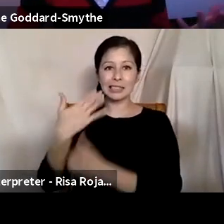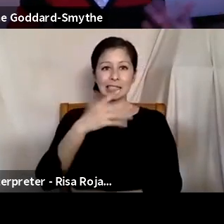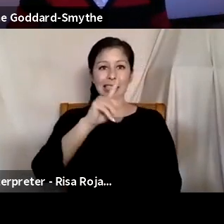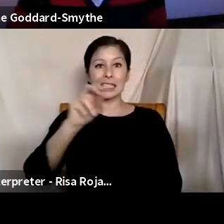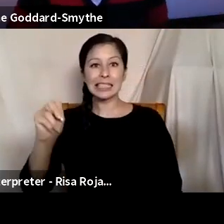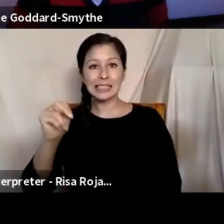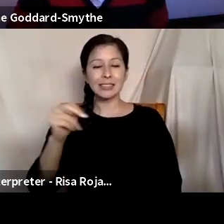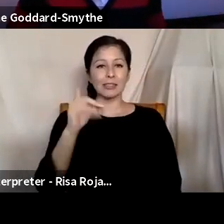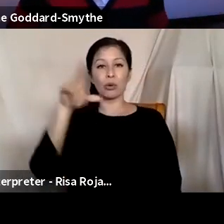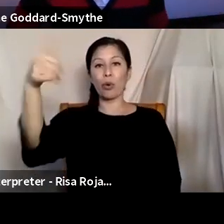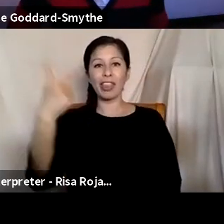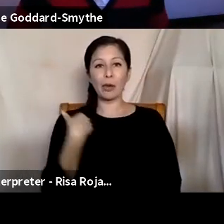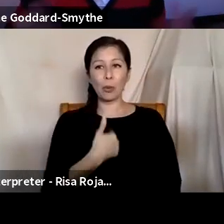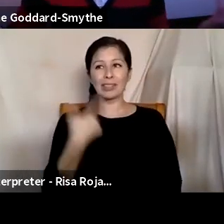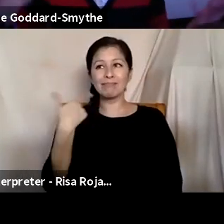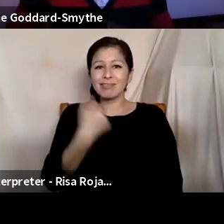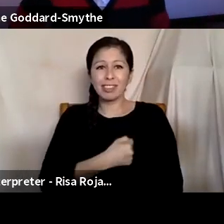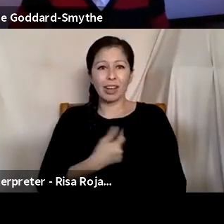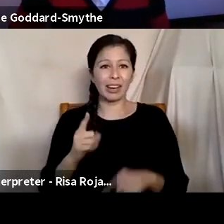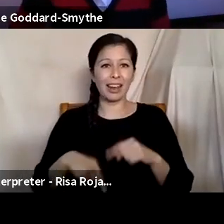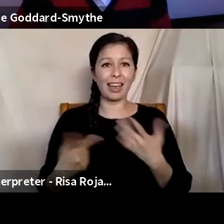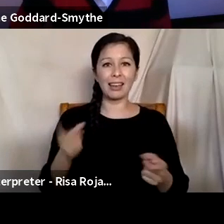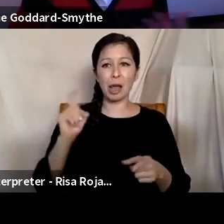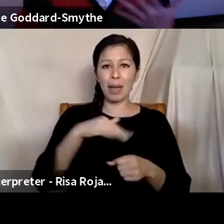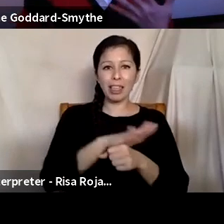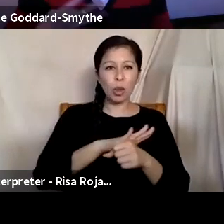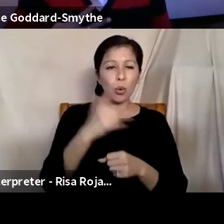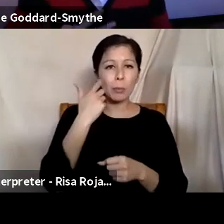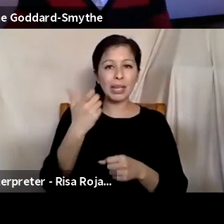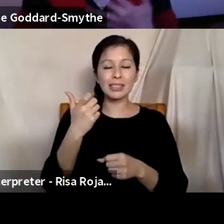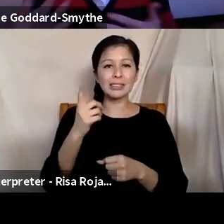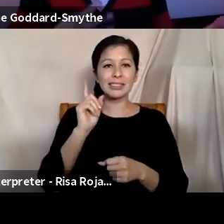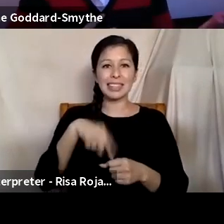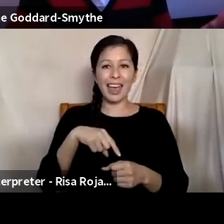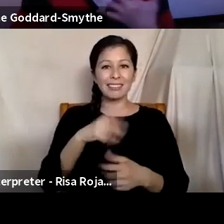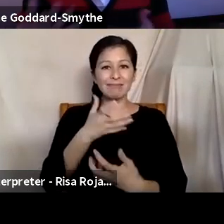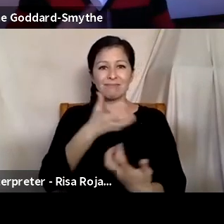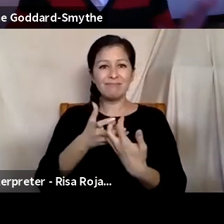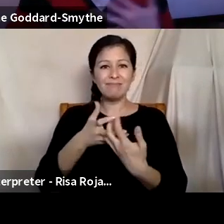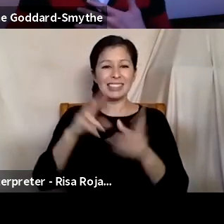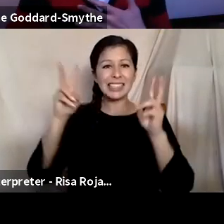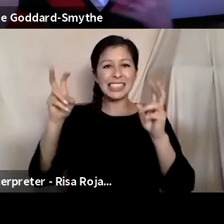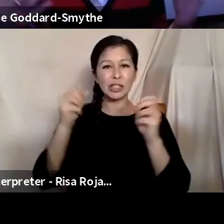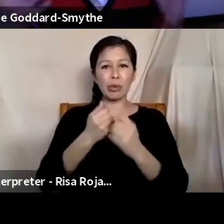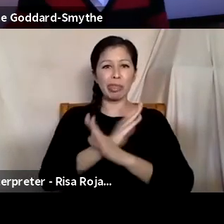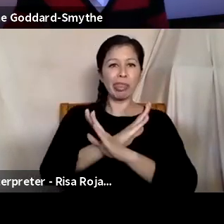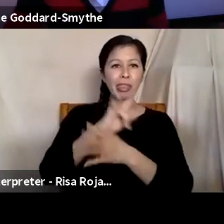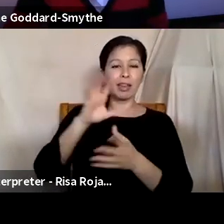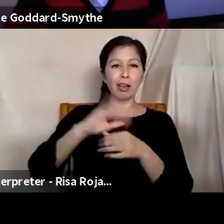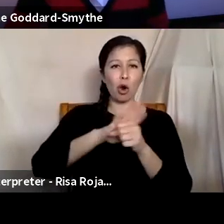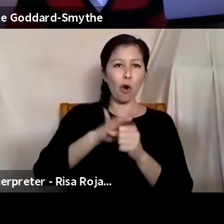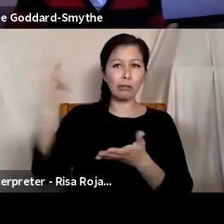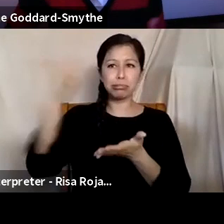Tennessee or somewhere else, and we couldn't, have them because we couldn't have that issue of them flying in with